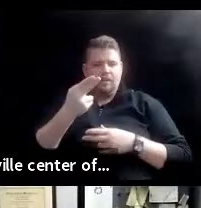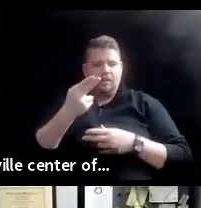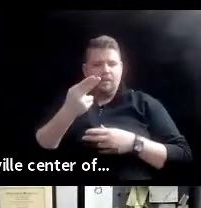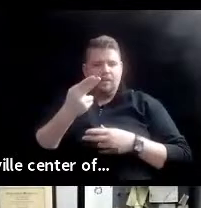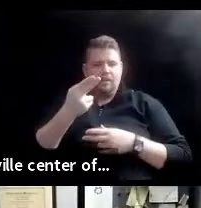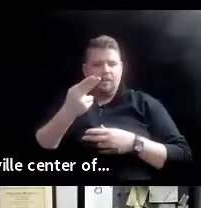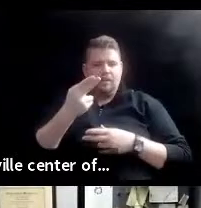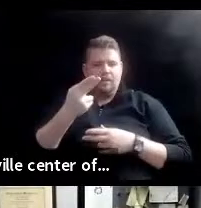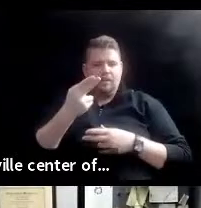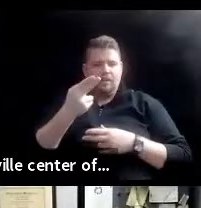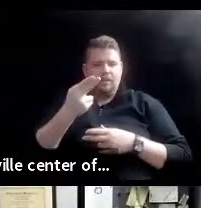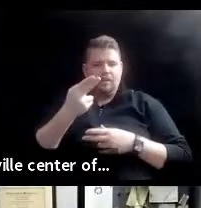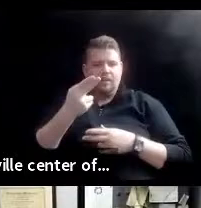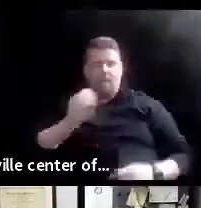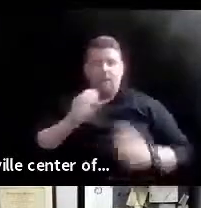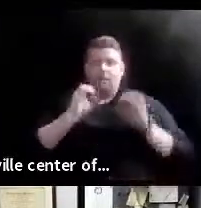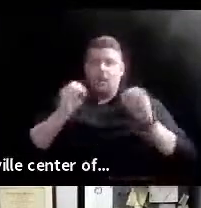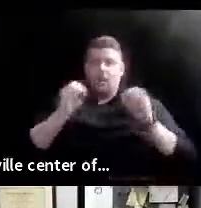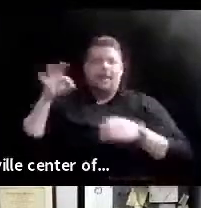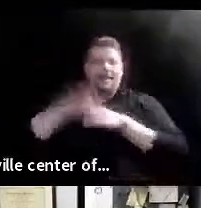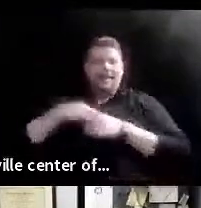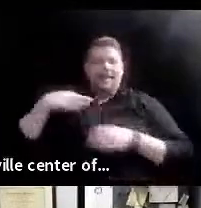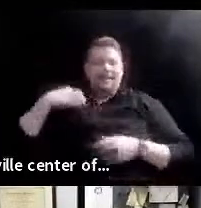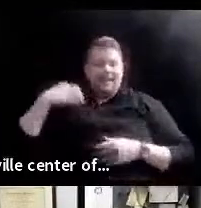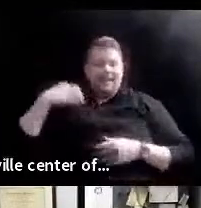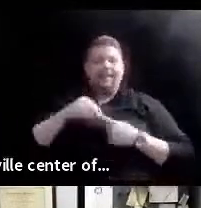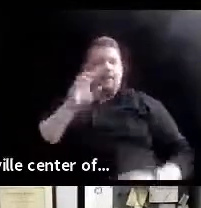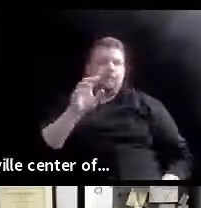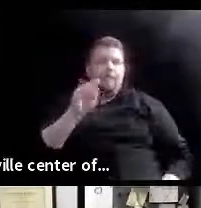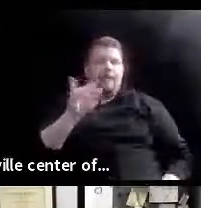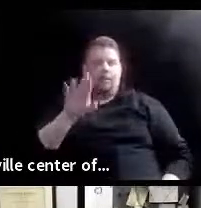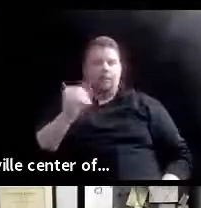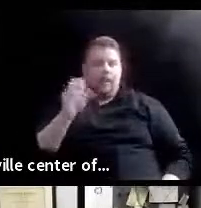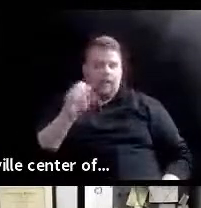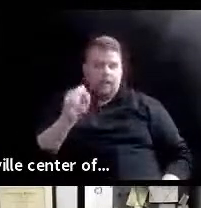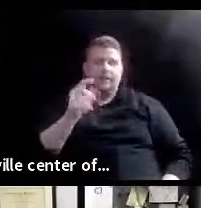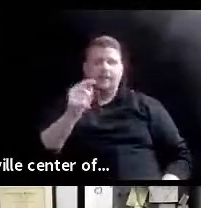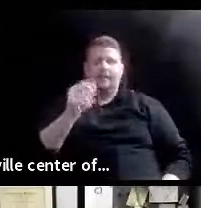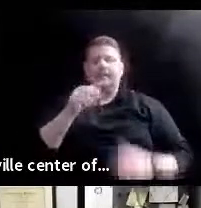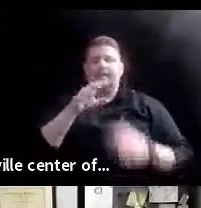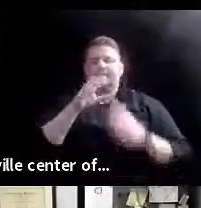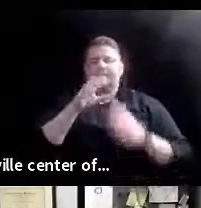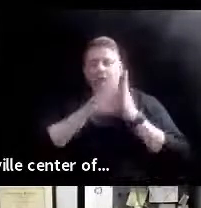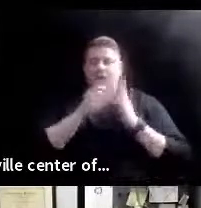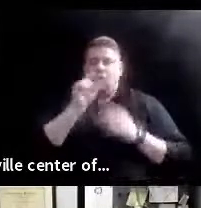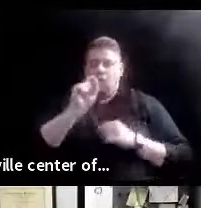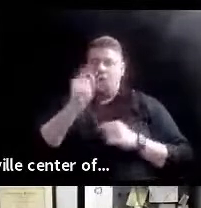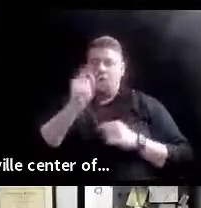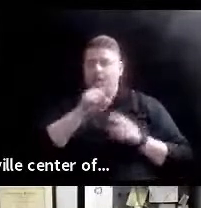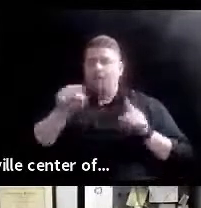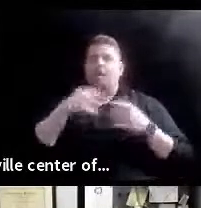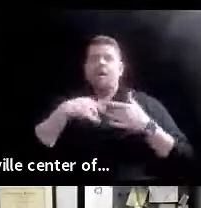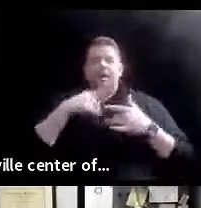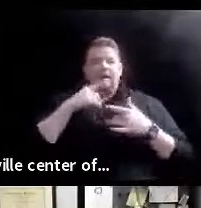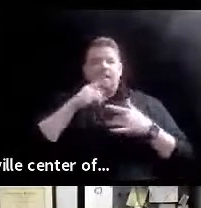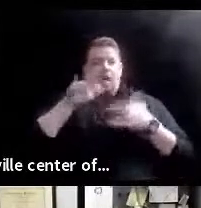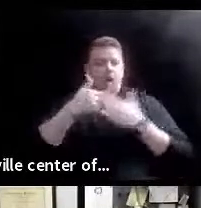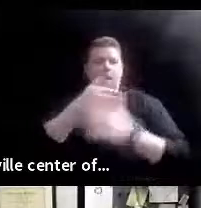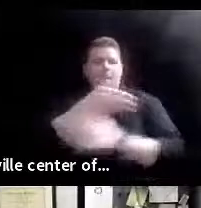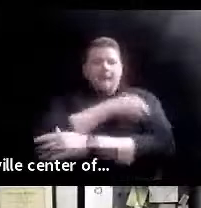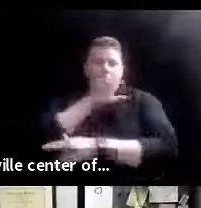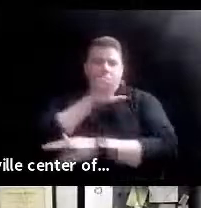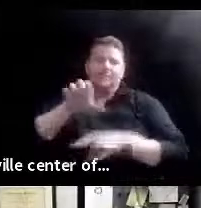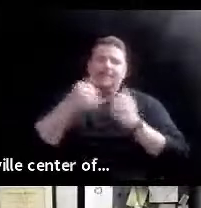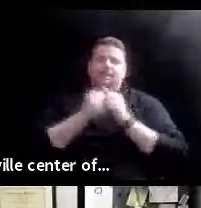Knox County are not representing on this members with the exception of Mayor Jacobs. Tennessee Constitution Article 1, Section 1 states that all power is inherent